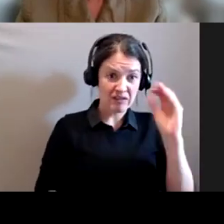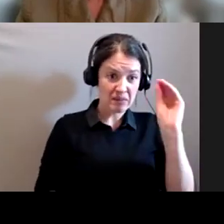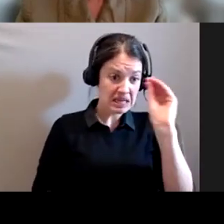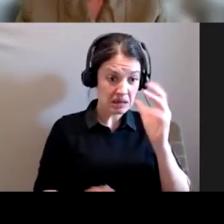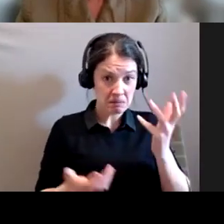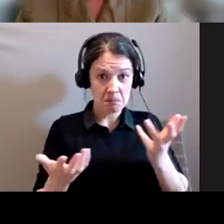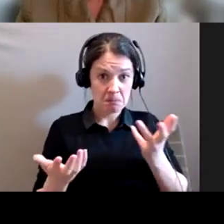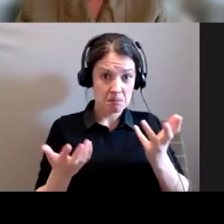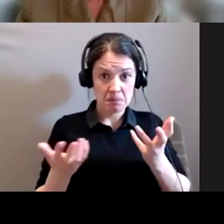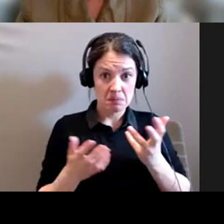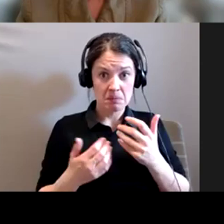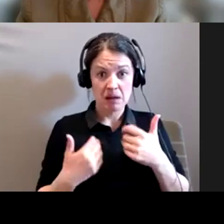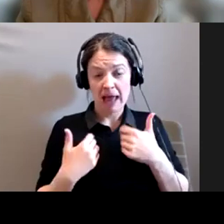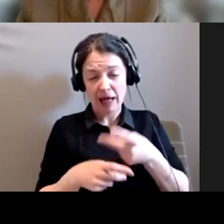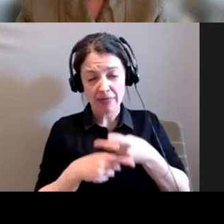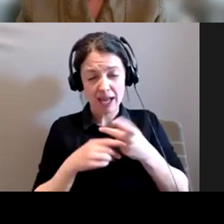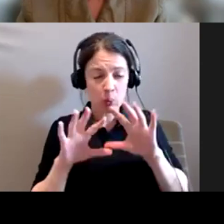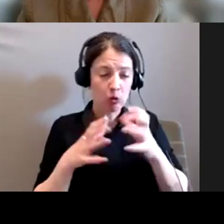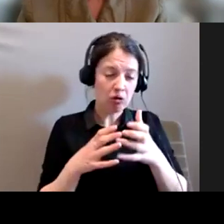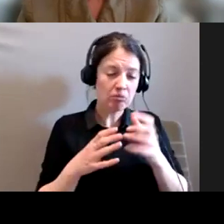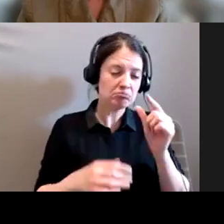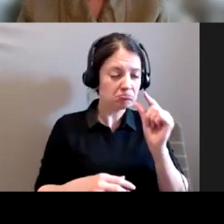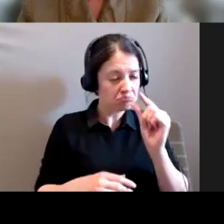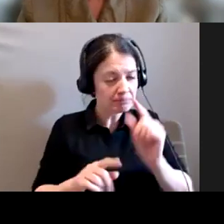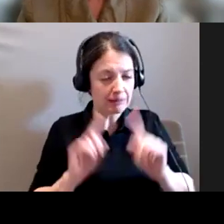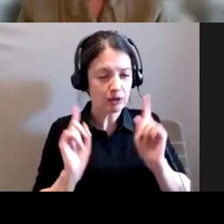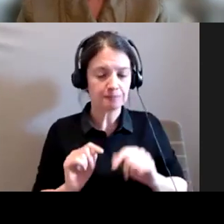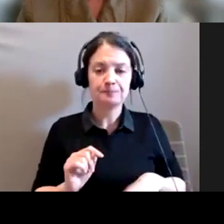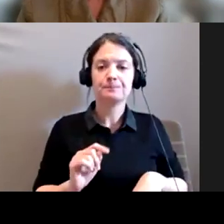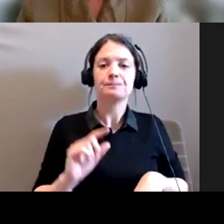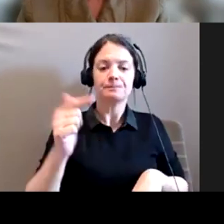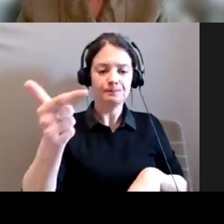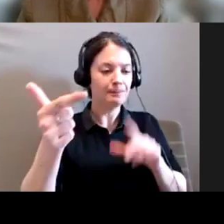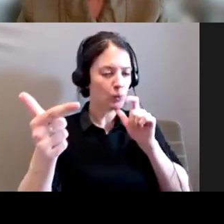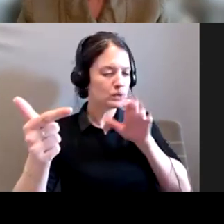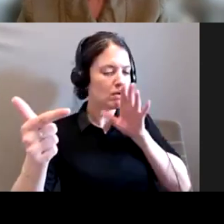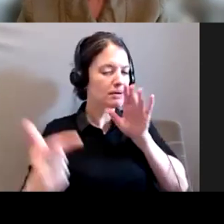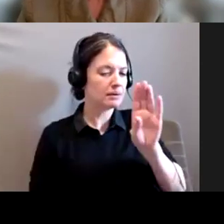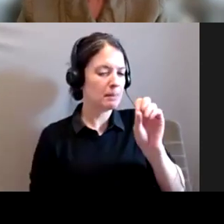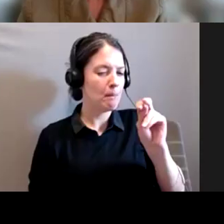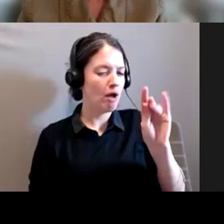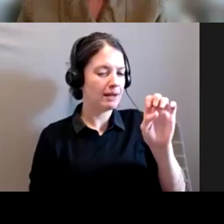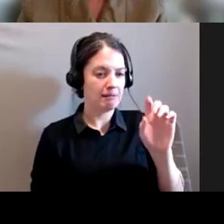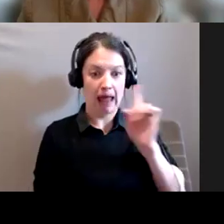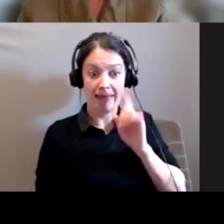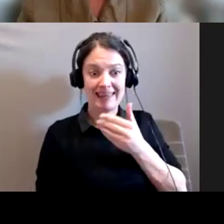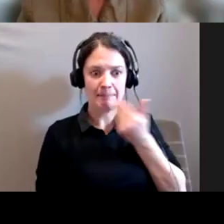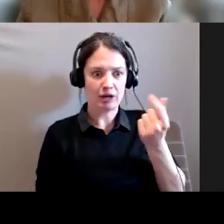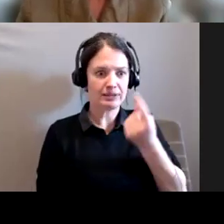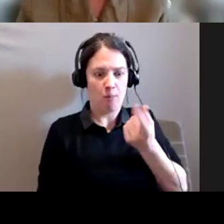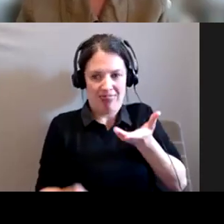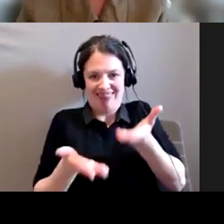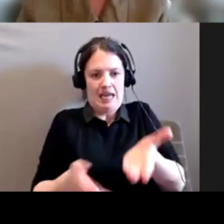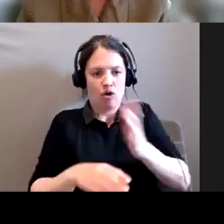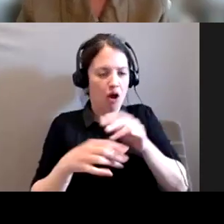Because the healthcare world is a bit of a different. I think it is probably better answered by somebody who works directly in healthcare,